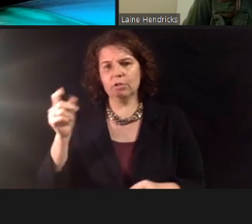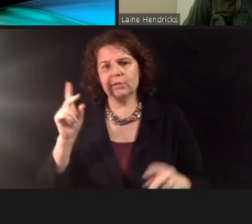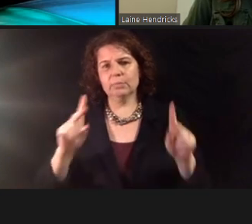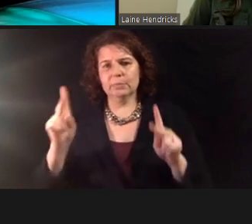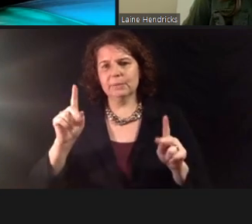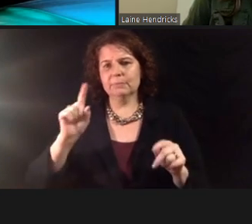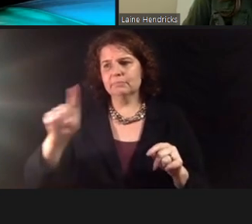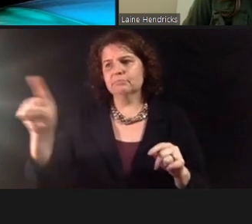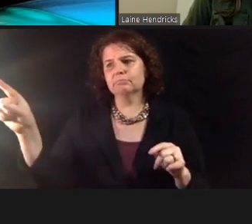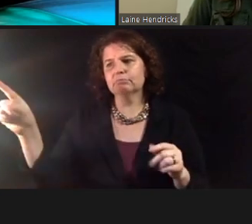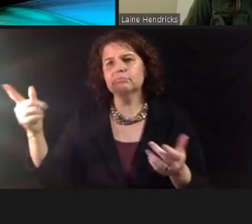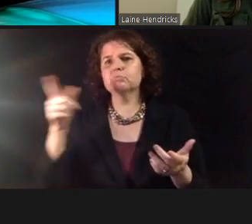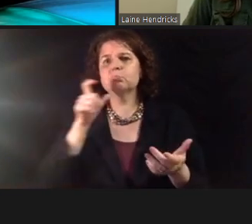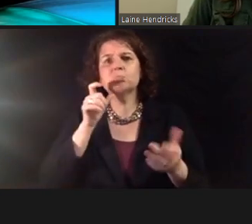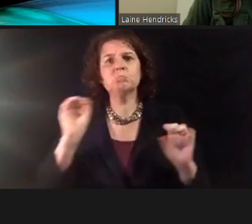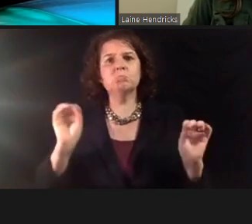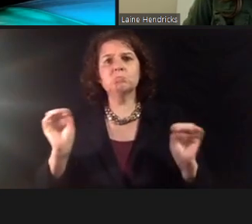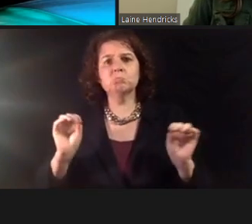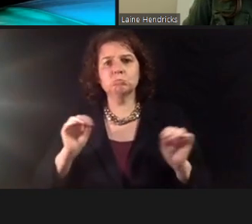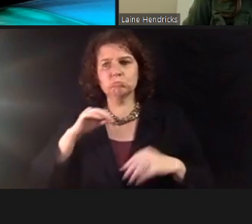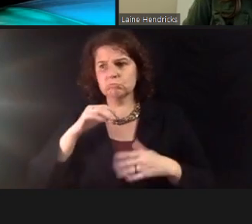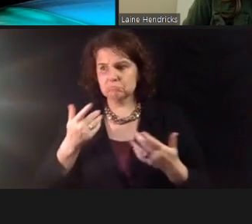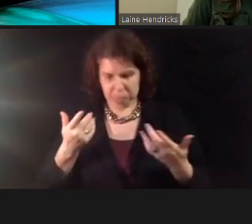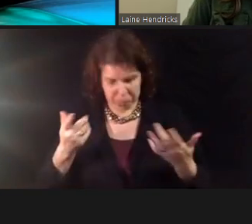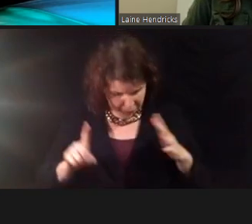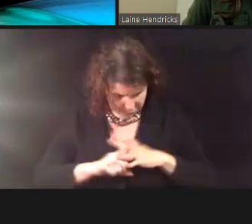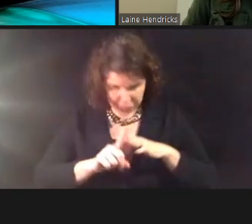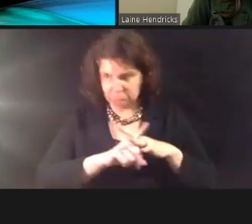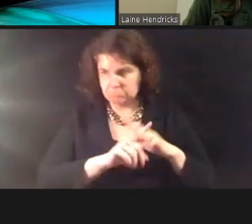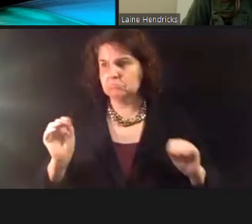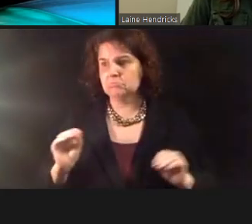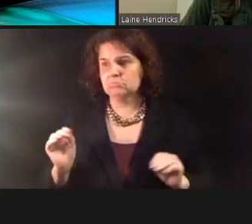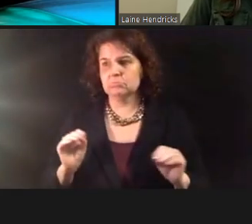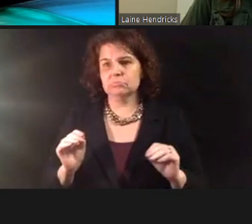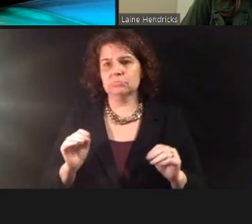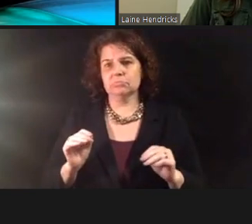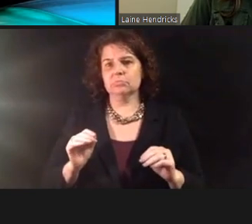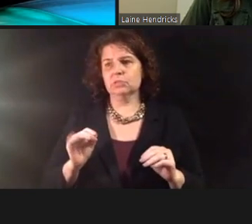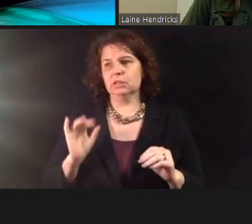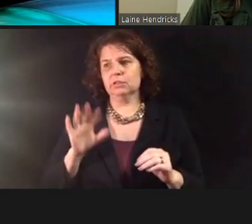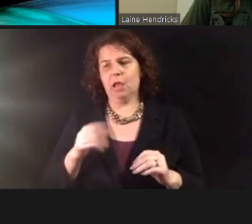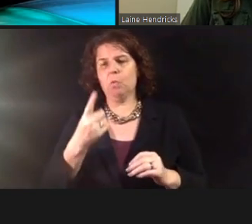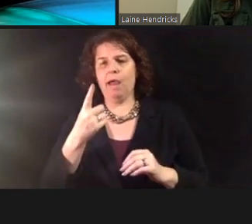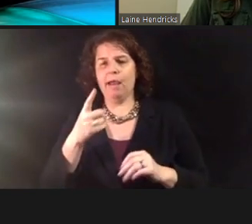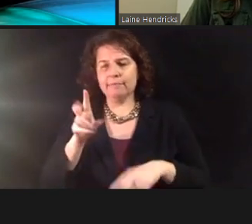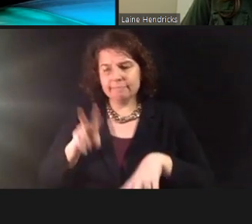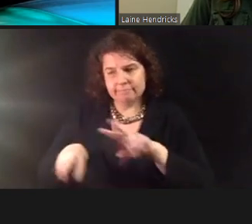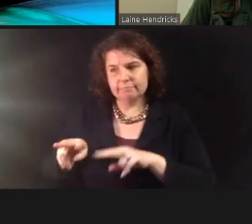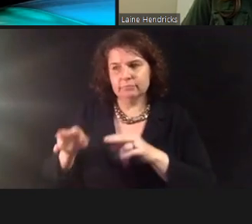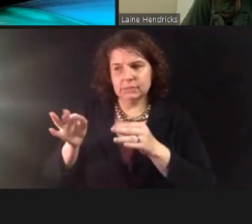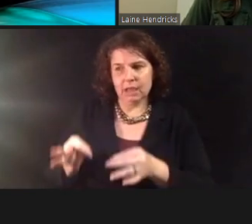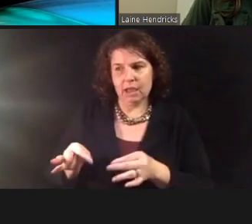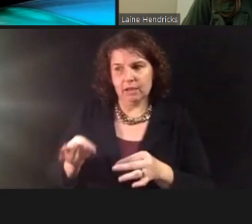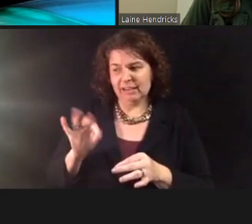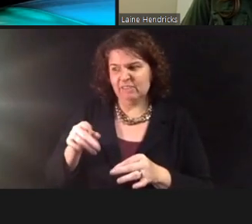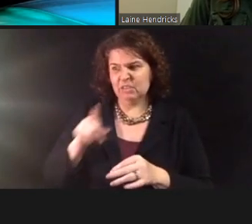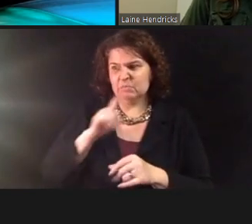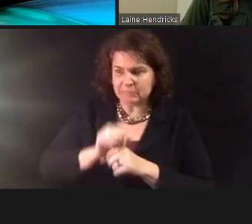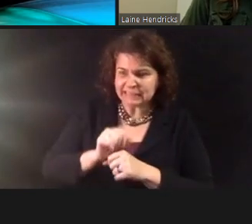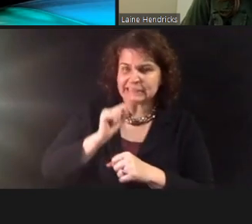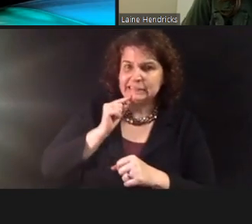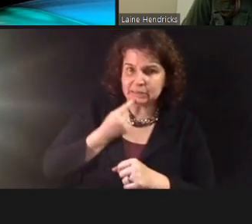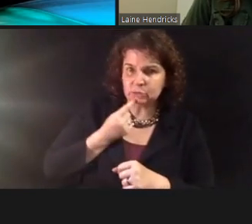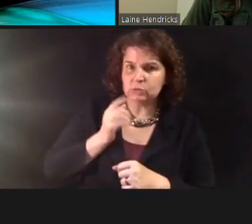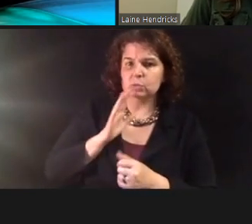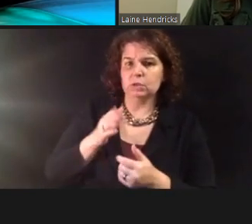in settings where if they were infectious, there would be more serious consequences. For example, the best example of that is people who work as staff